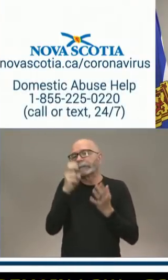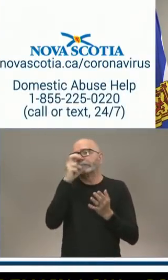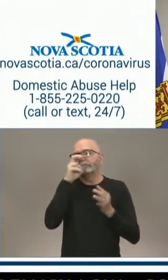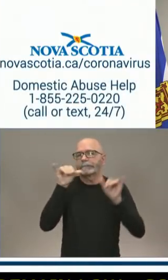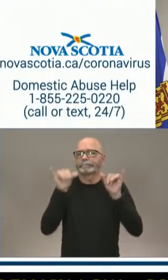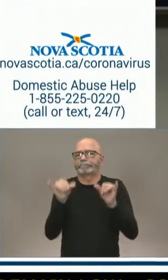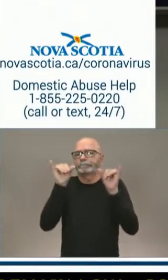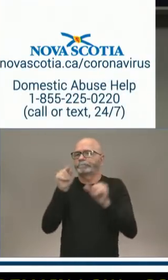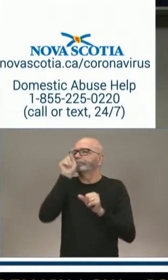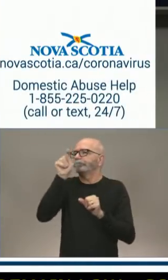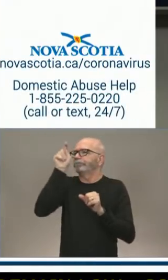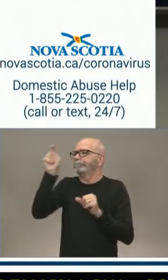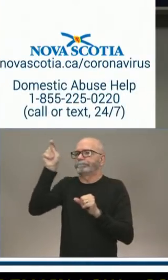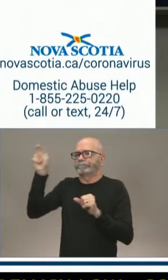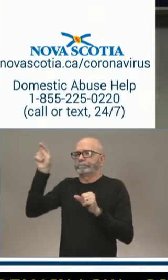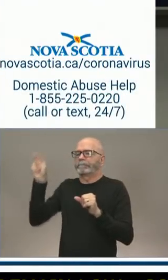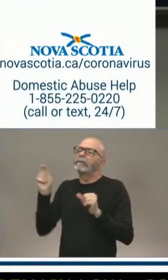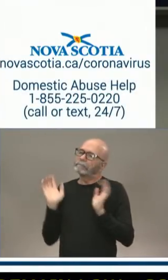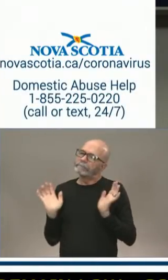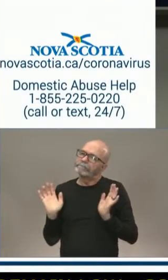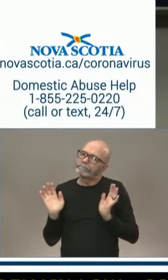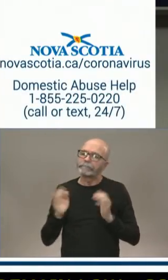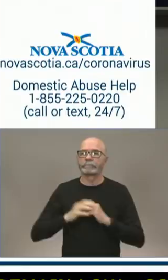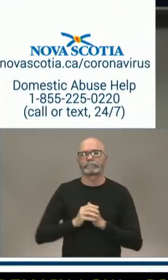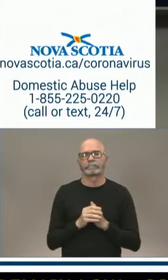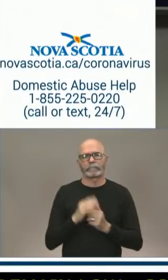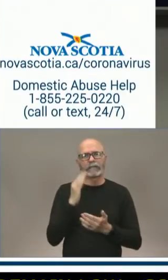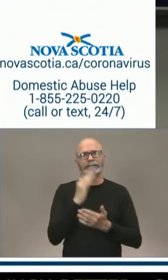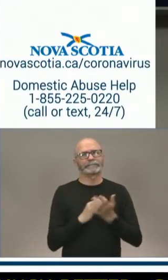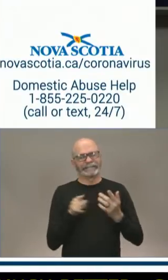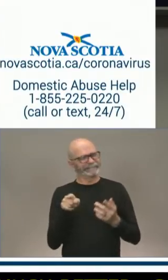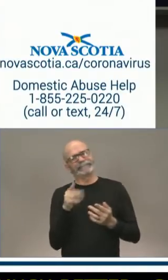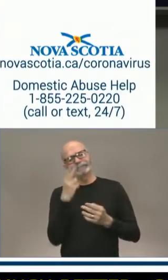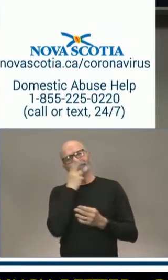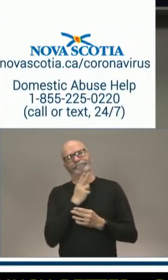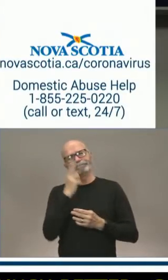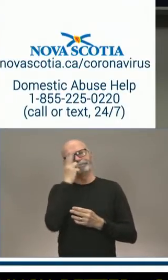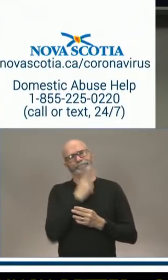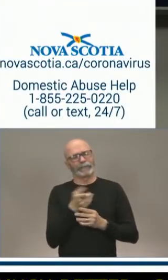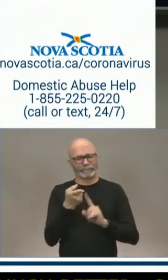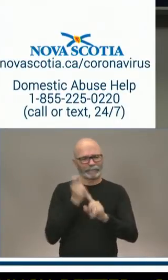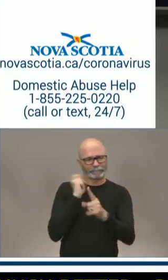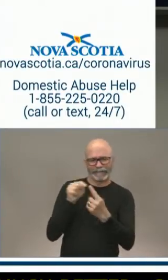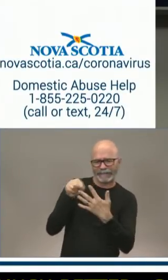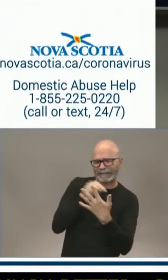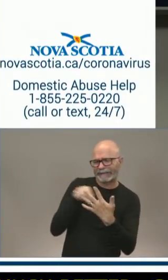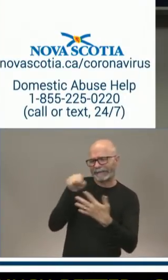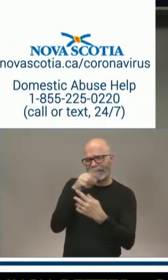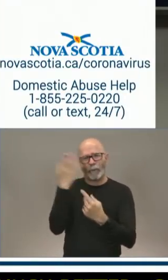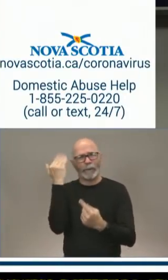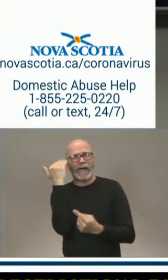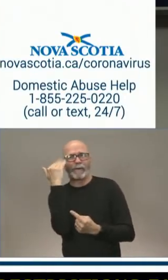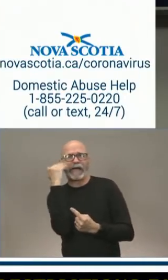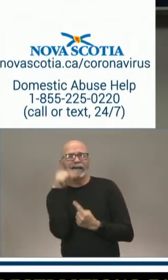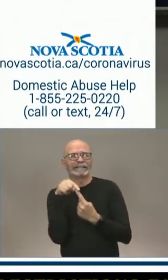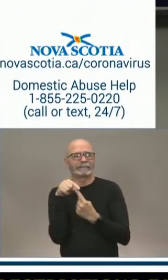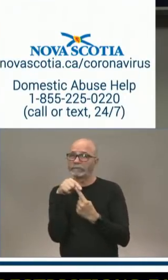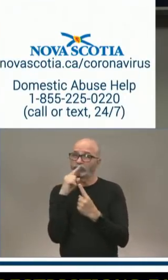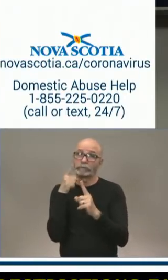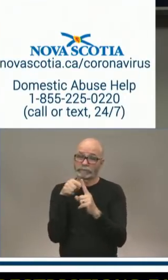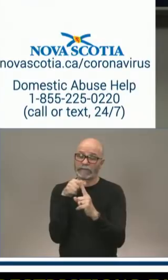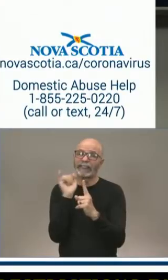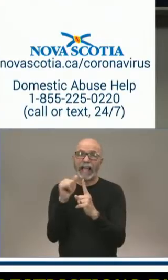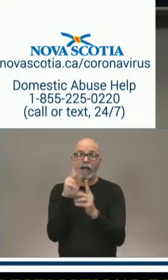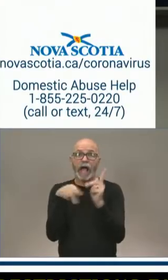We still have a number of cases where a known cause of infection has not been identified, and several of them are complex with a large number